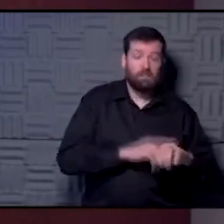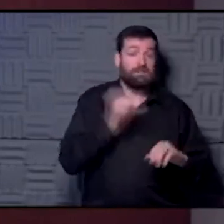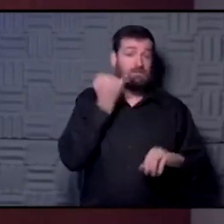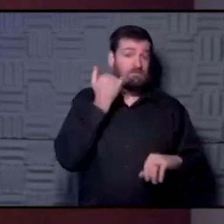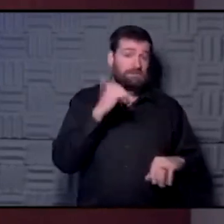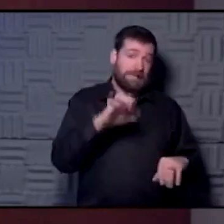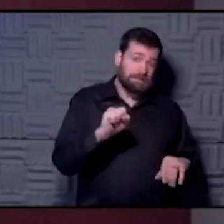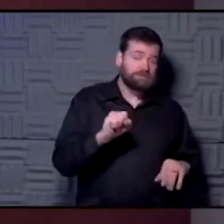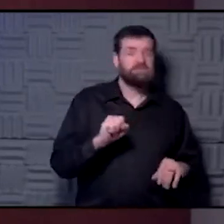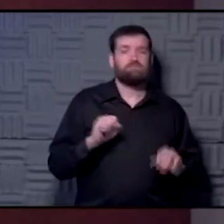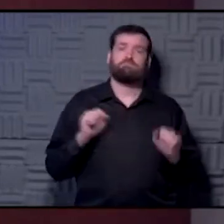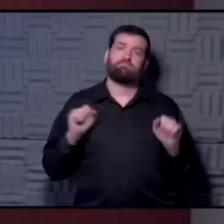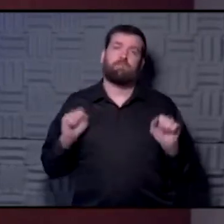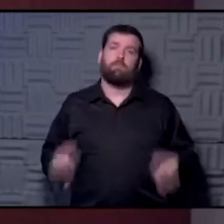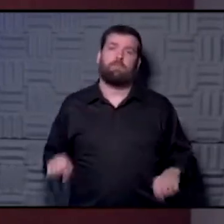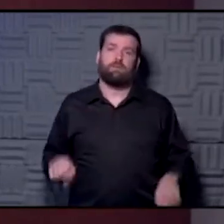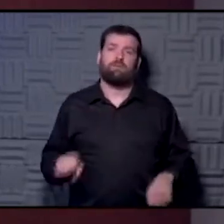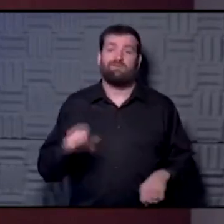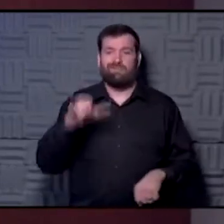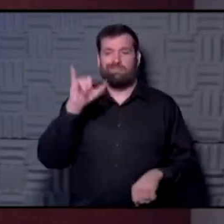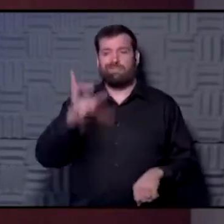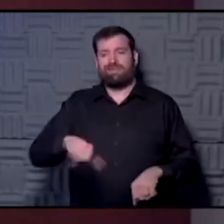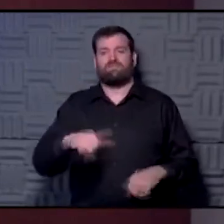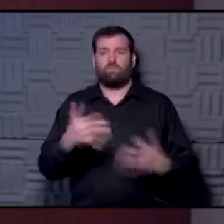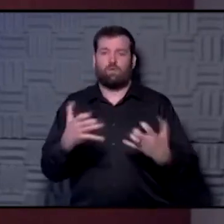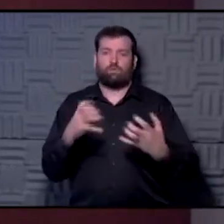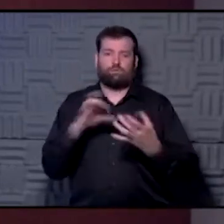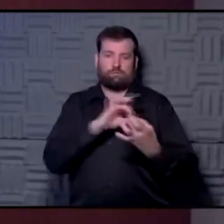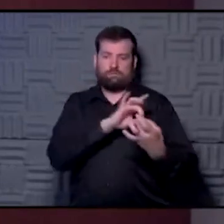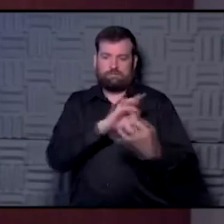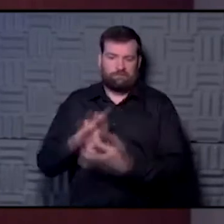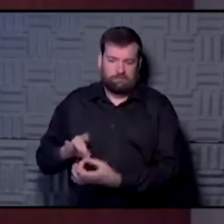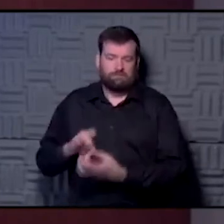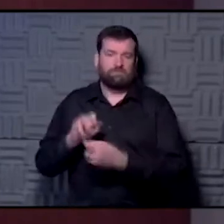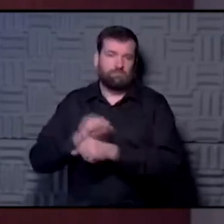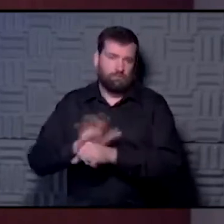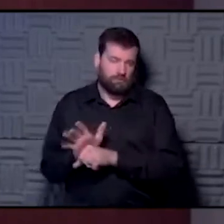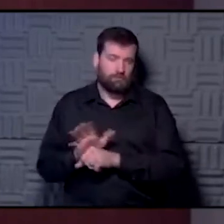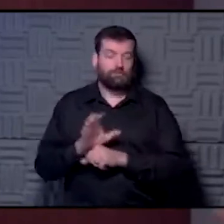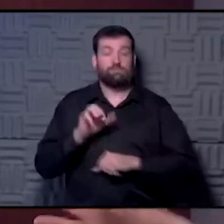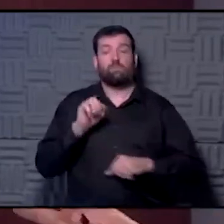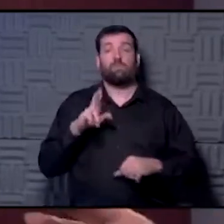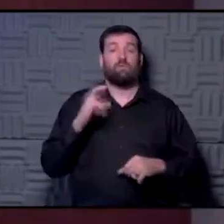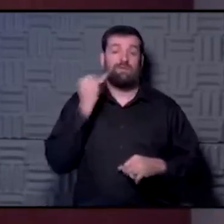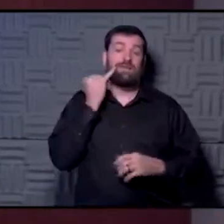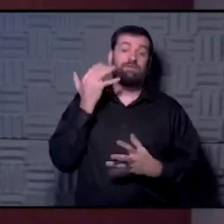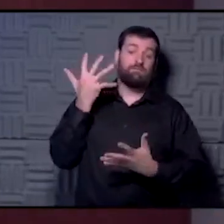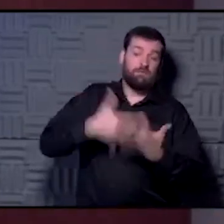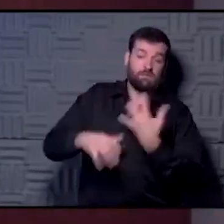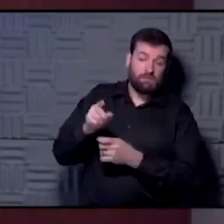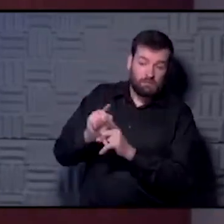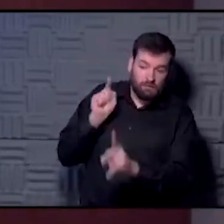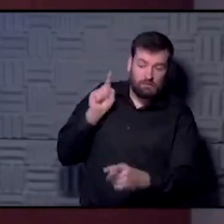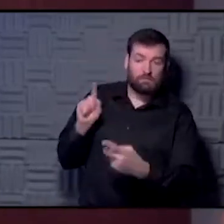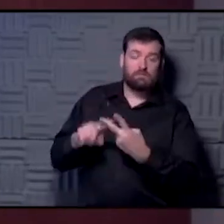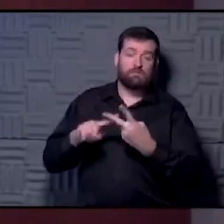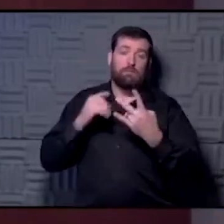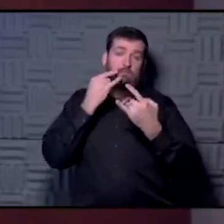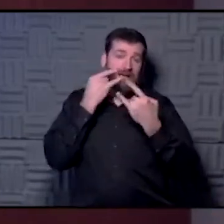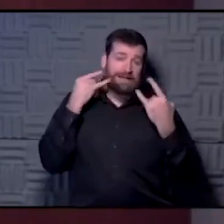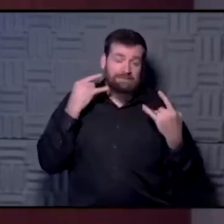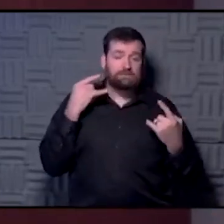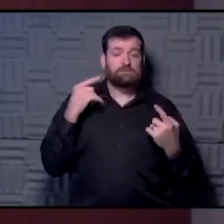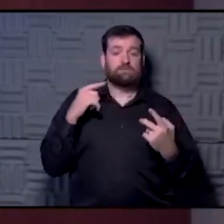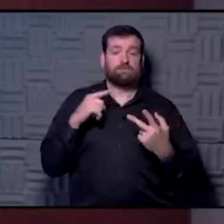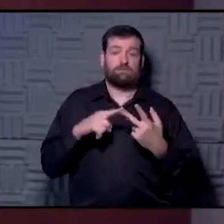so, probably it's those behaviors that we would want to link to. Or if they've maintained a social distance, have they been wearing a mask? Have they